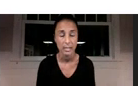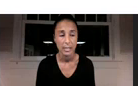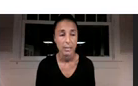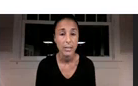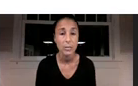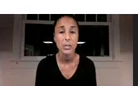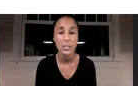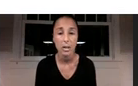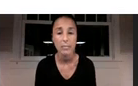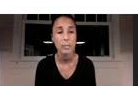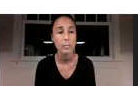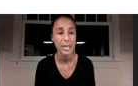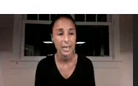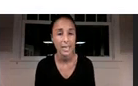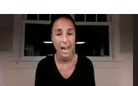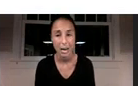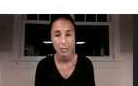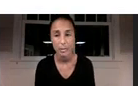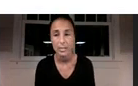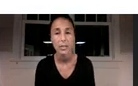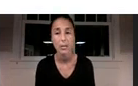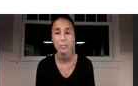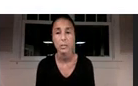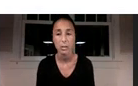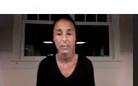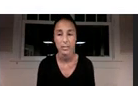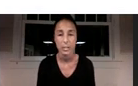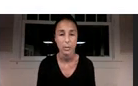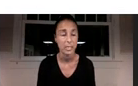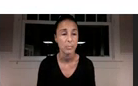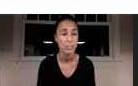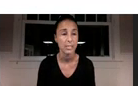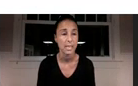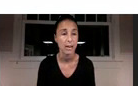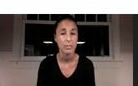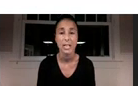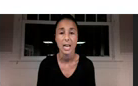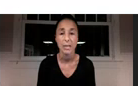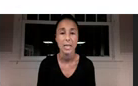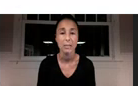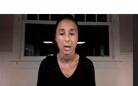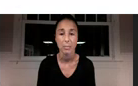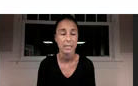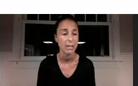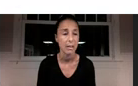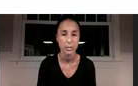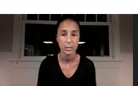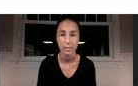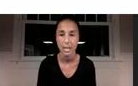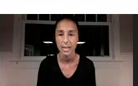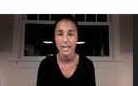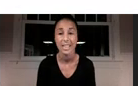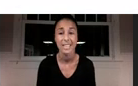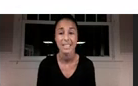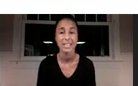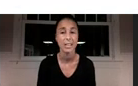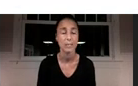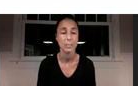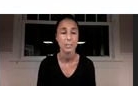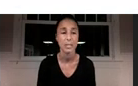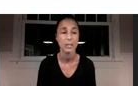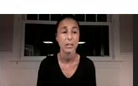one yet. Rather, we're starting from the beginning now, because although the majority of Hunter's Branch has been built out, the nominated property is underutilized